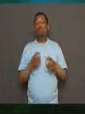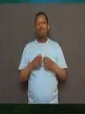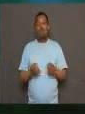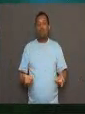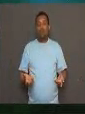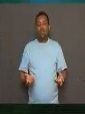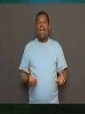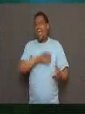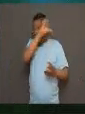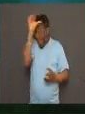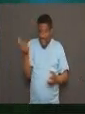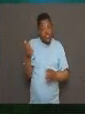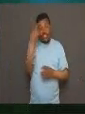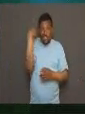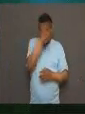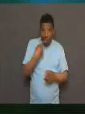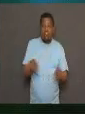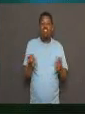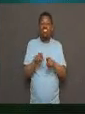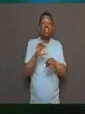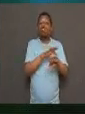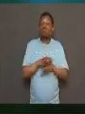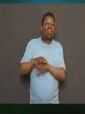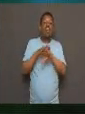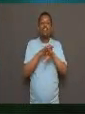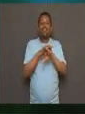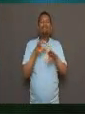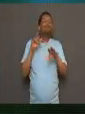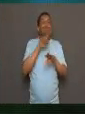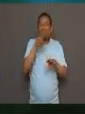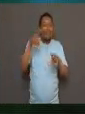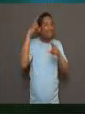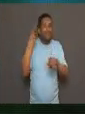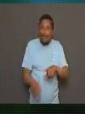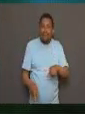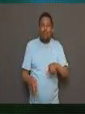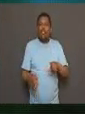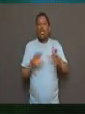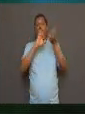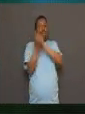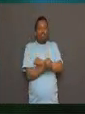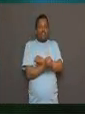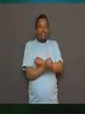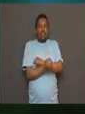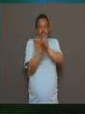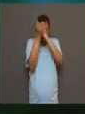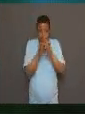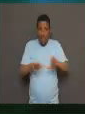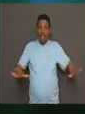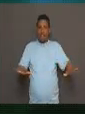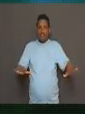Any surface, such as the Earth, that cannot be converted into a